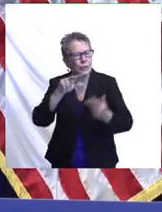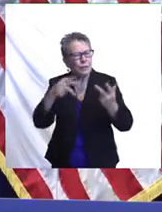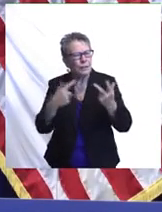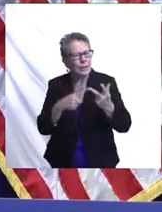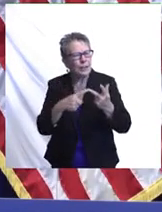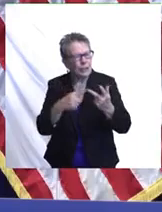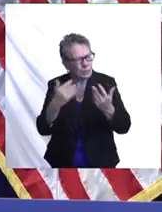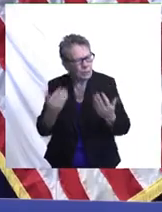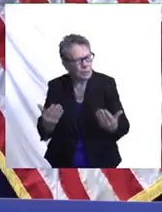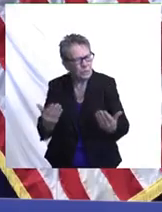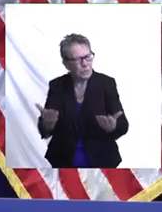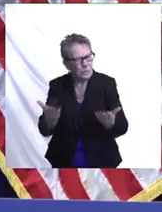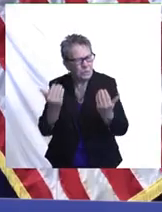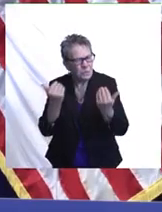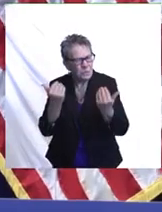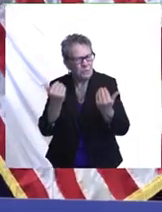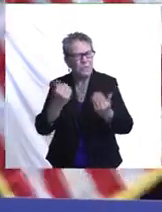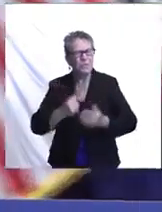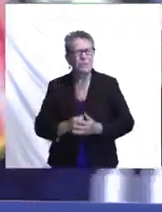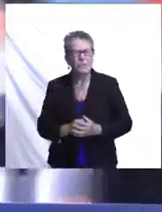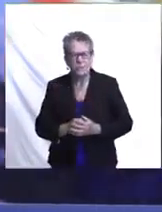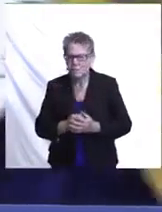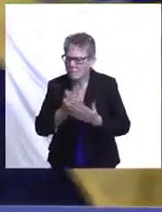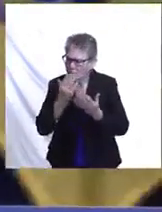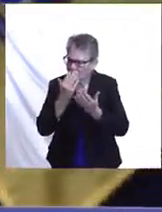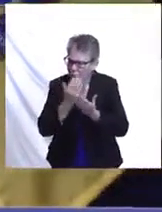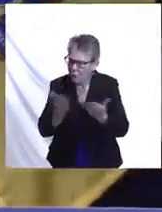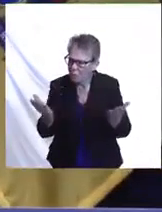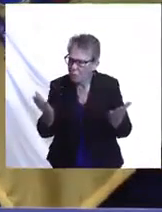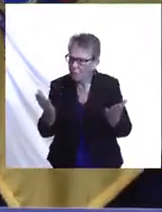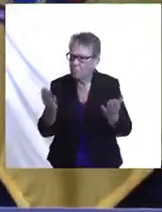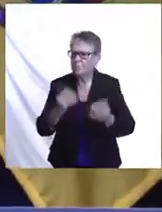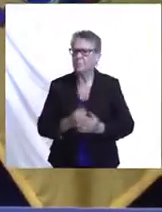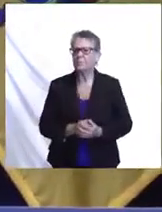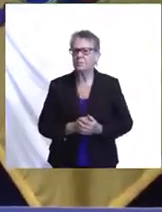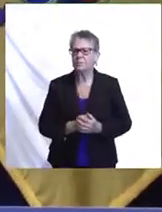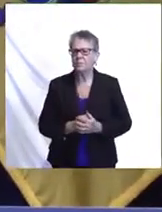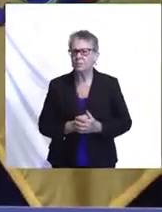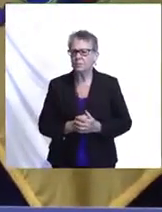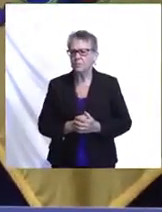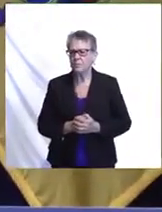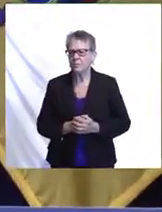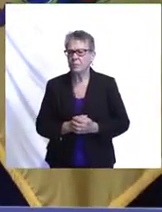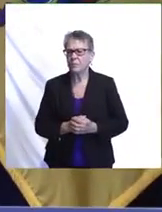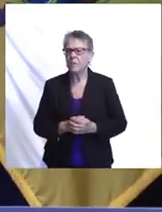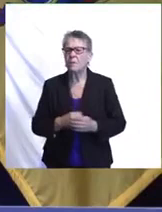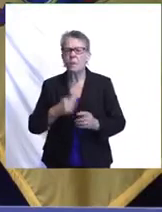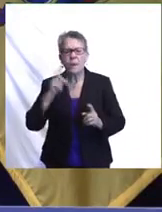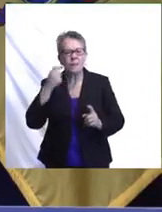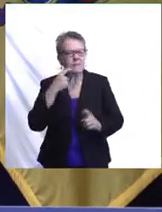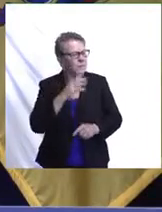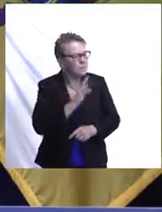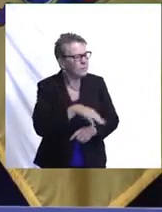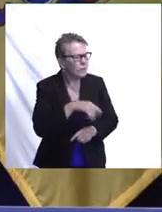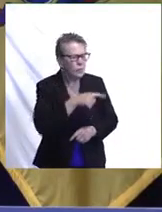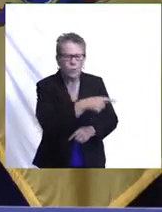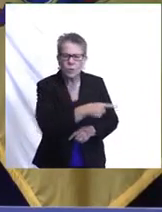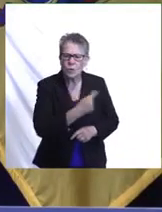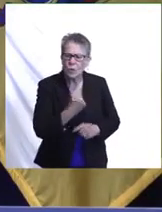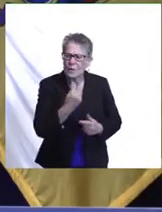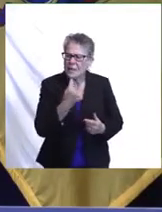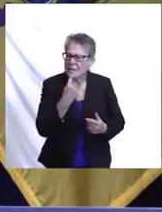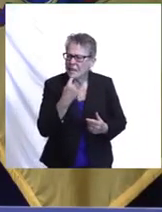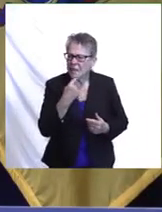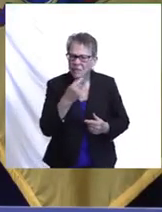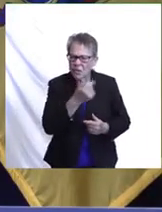enjoy the holiday season. Thank you. Judy, you mentioned the call-in number, and I think you mentioned